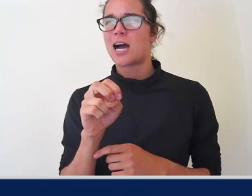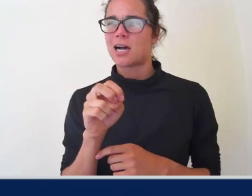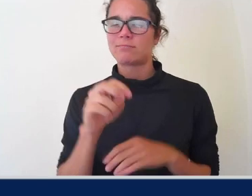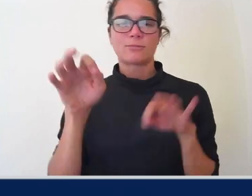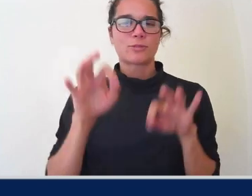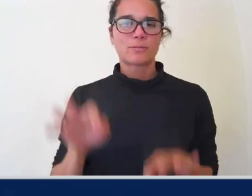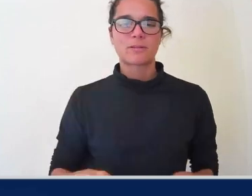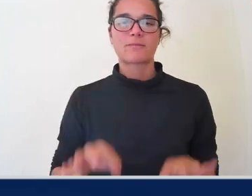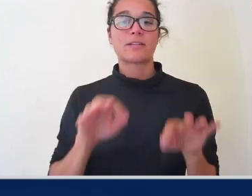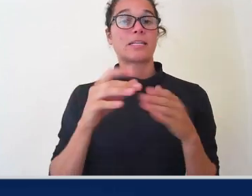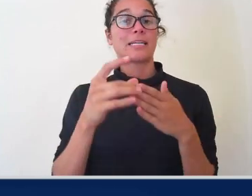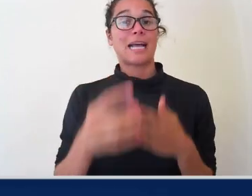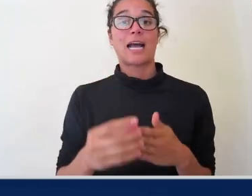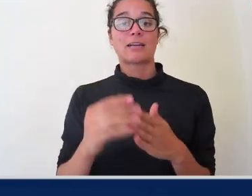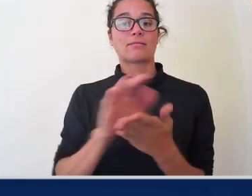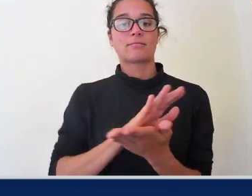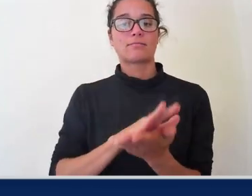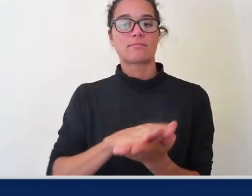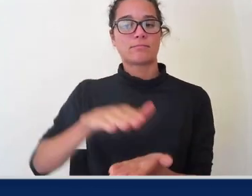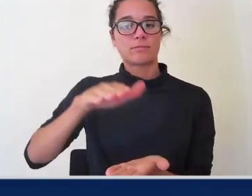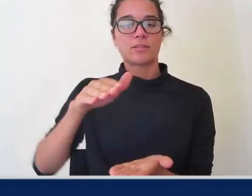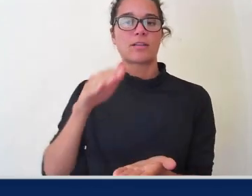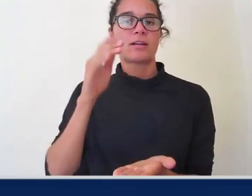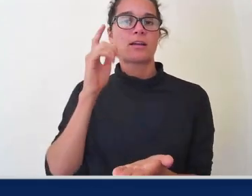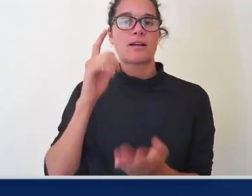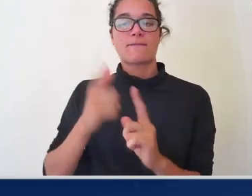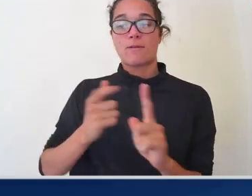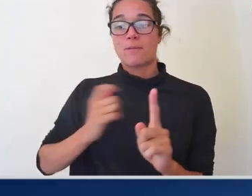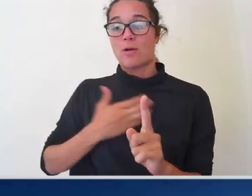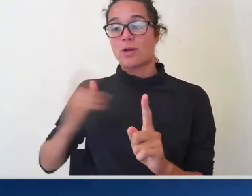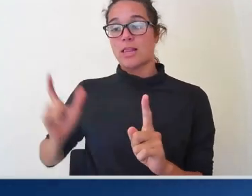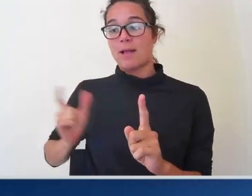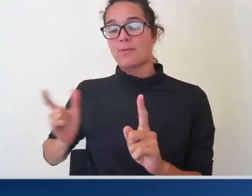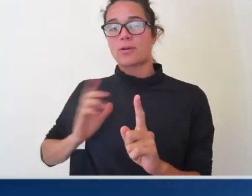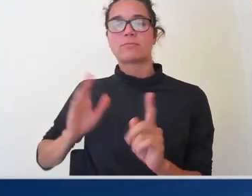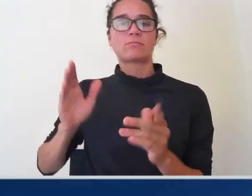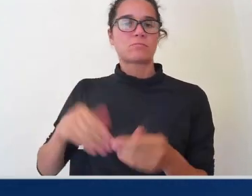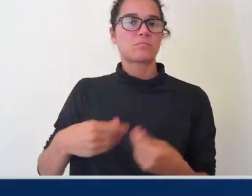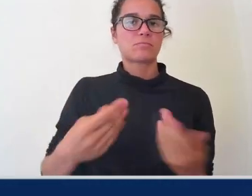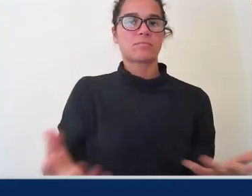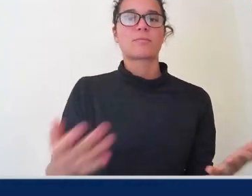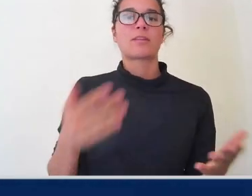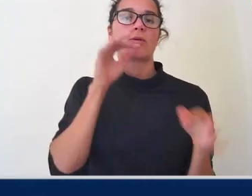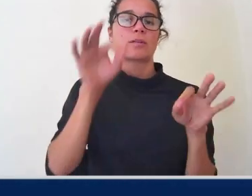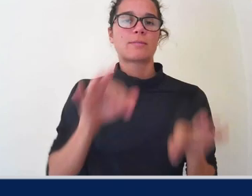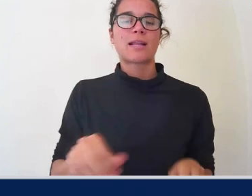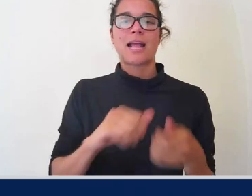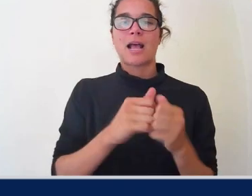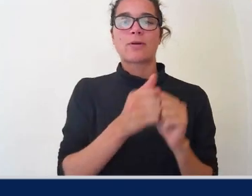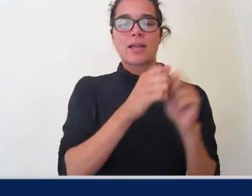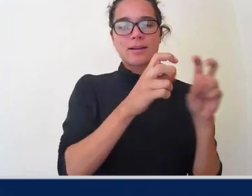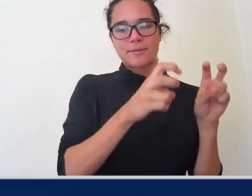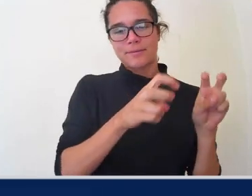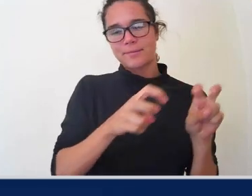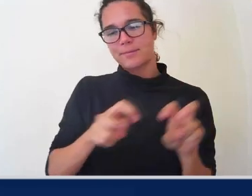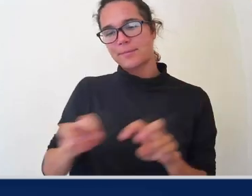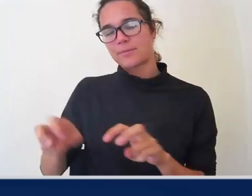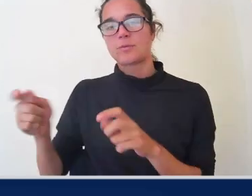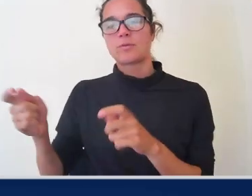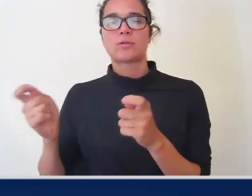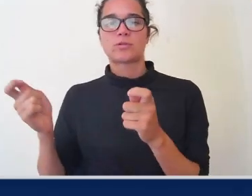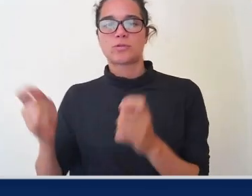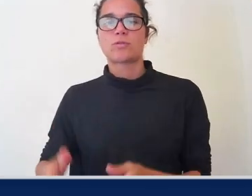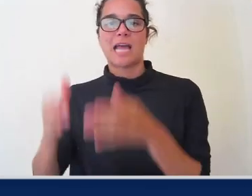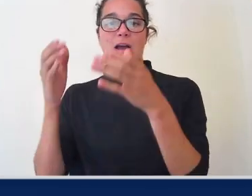start transitioning from your existing environment to Control Tower. The assessment, absolutely necessary, should be the very first step. And once you've